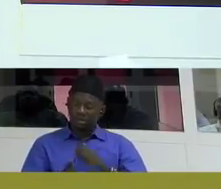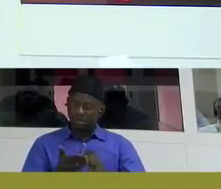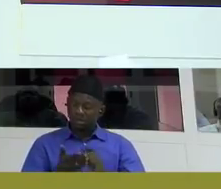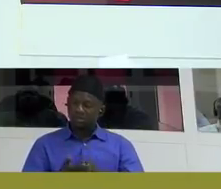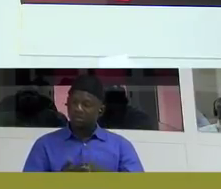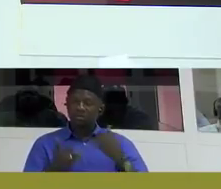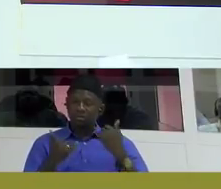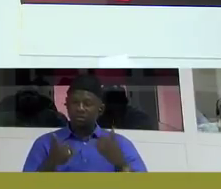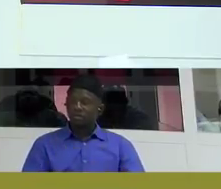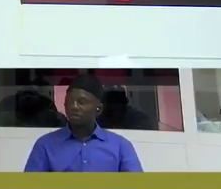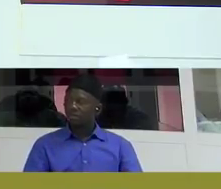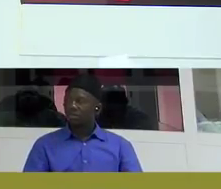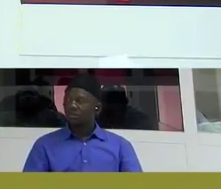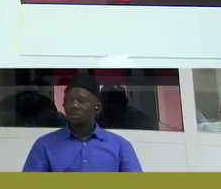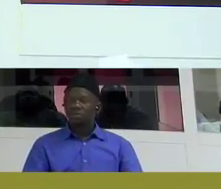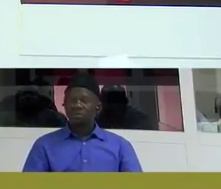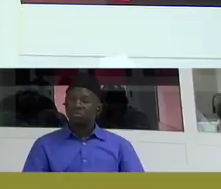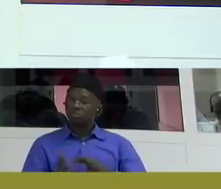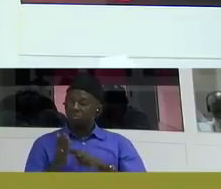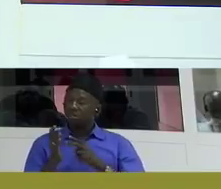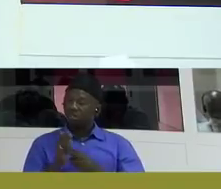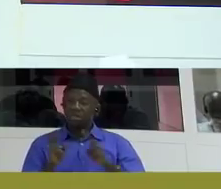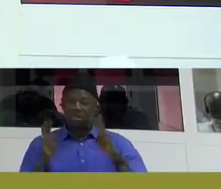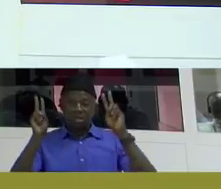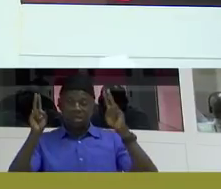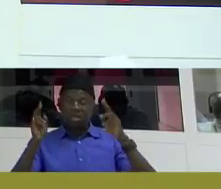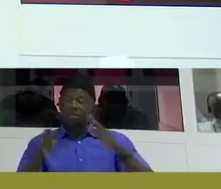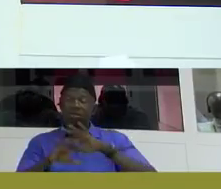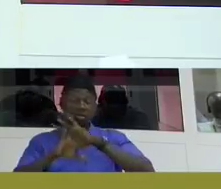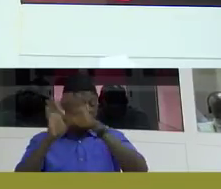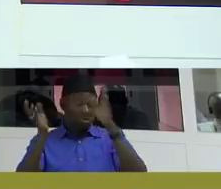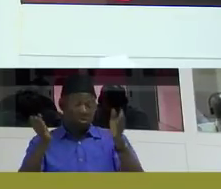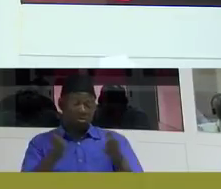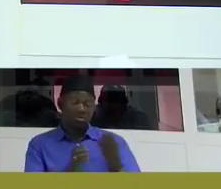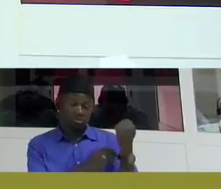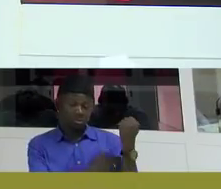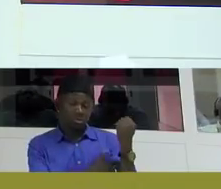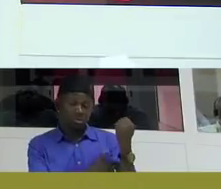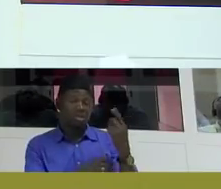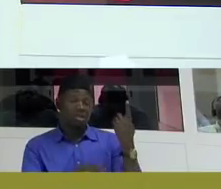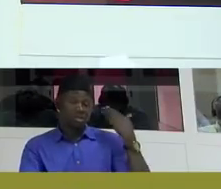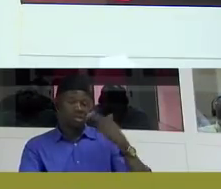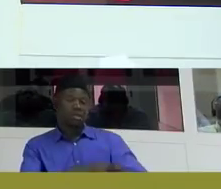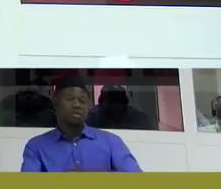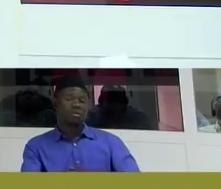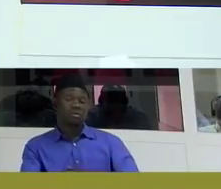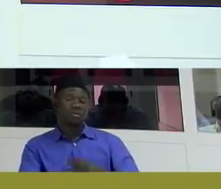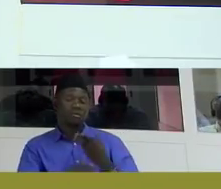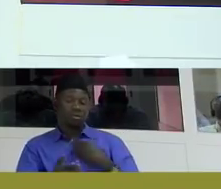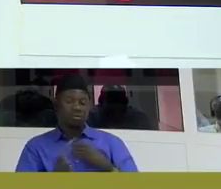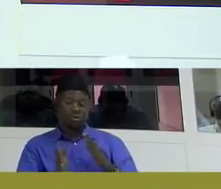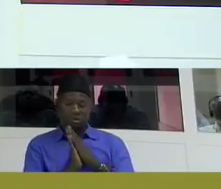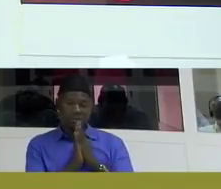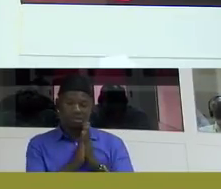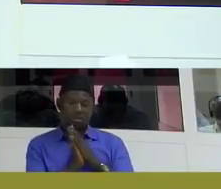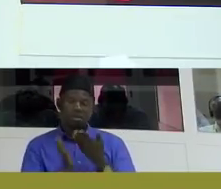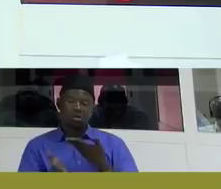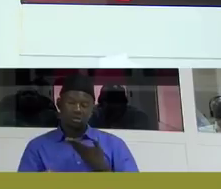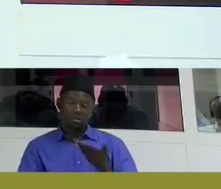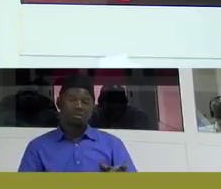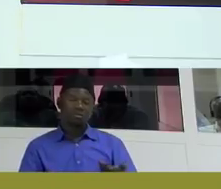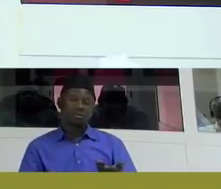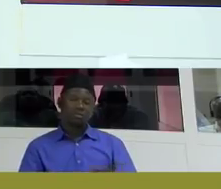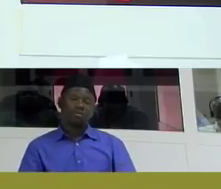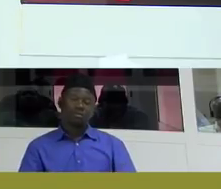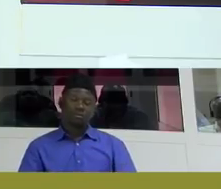Yahya had all the powers at that time, even though it was challenged. And the inscription in public